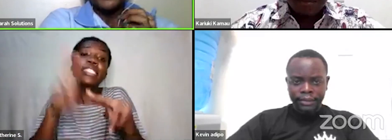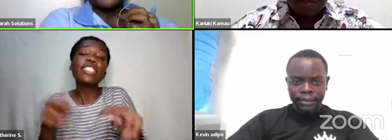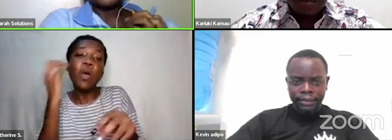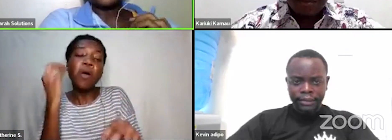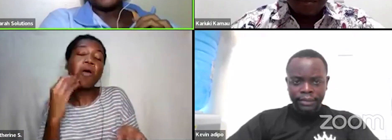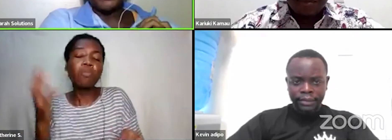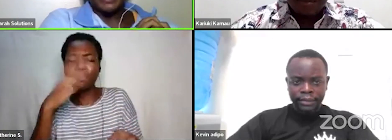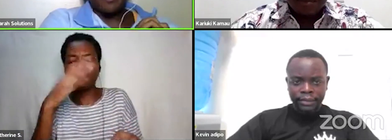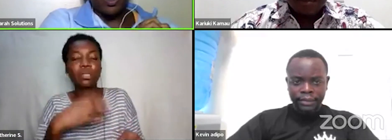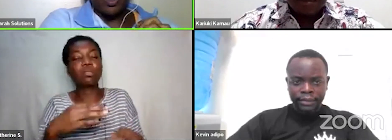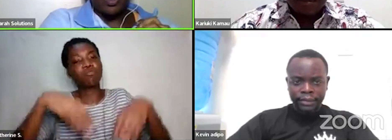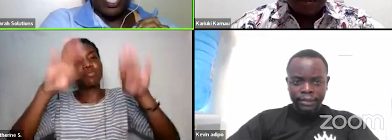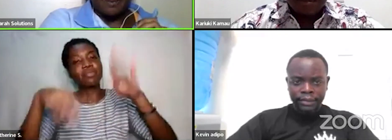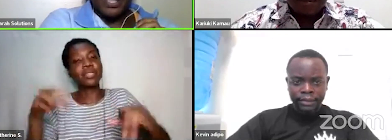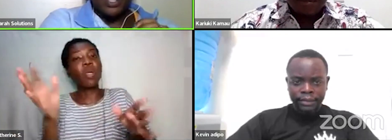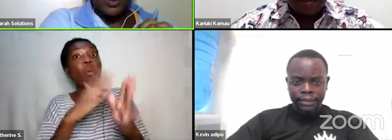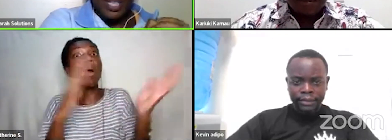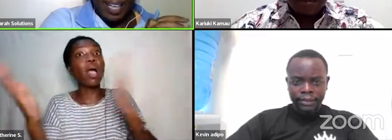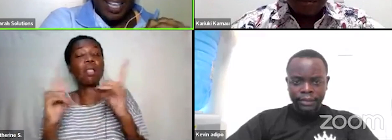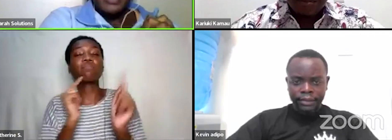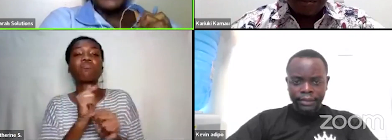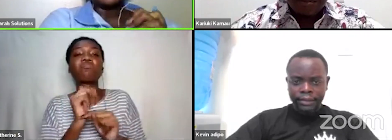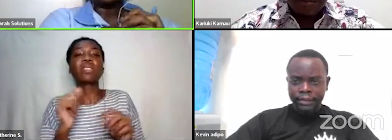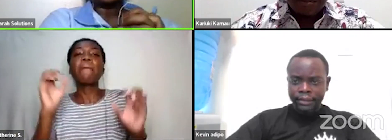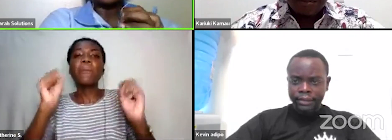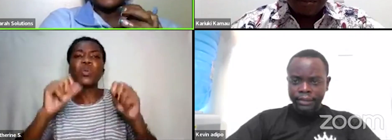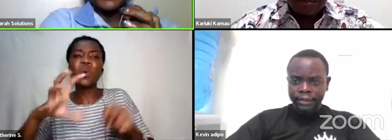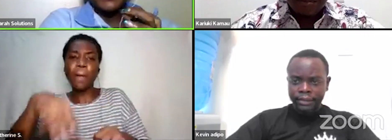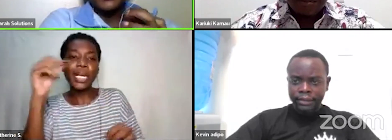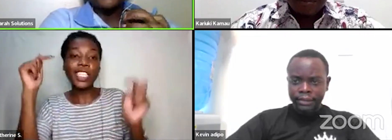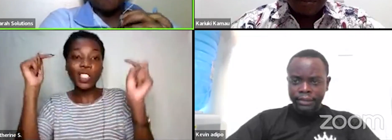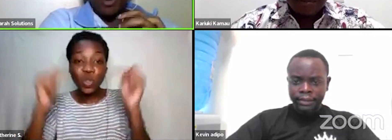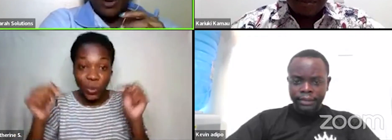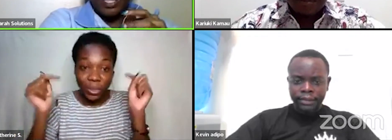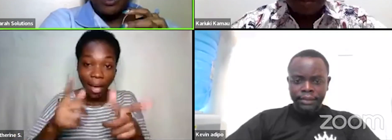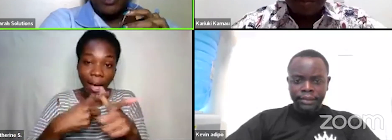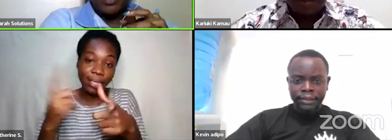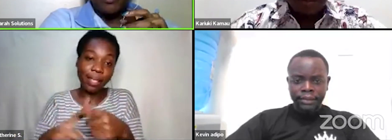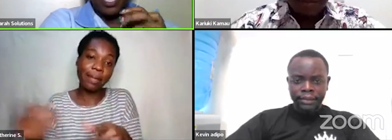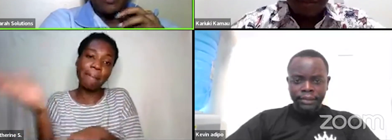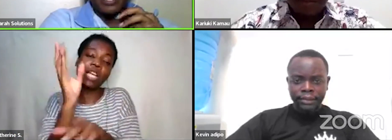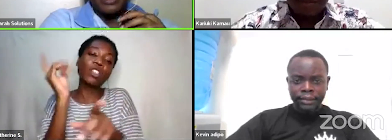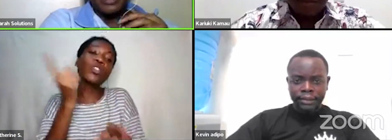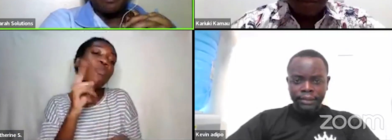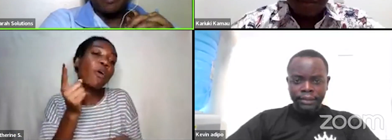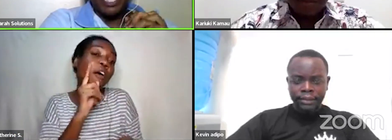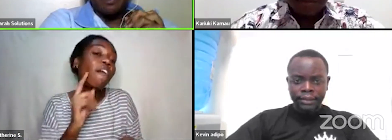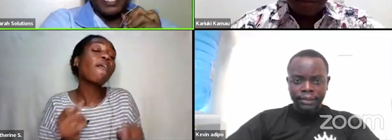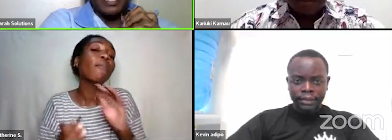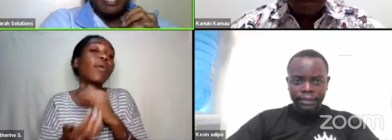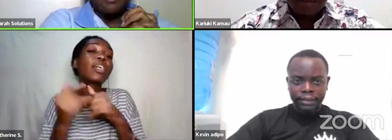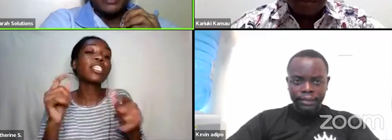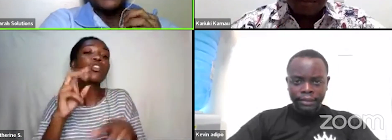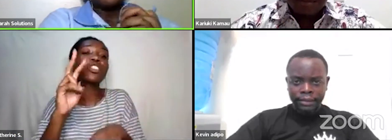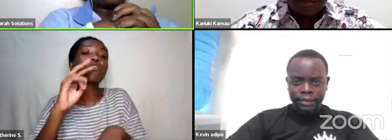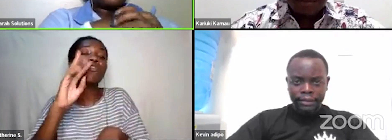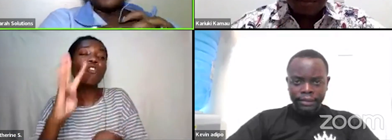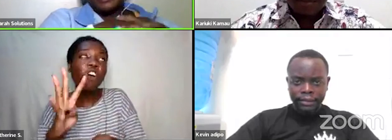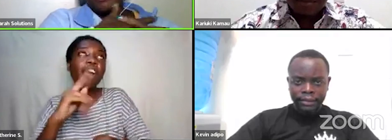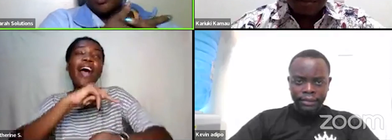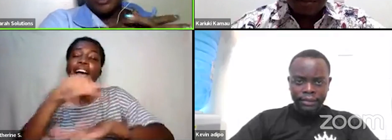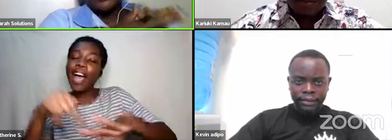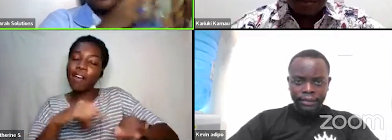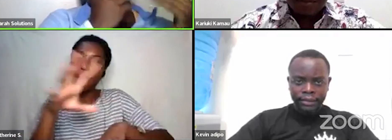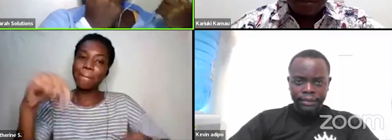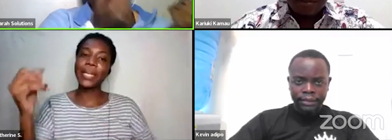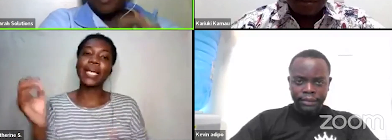this weather, they actually pick up your carpet today and they will return it tomorrow. They do 24-hour pickup and delivery. People